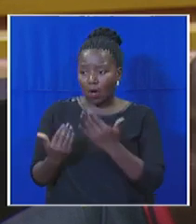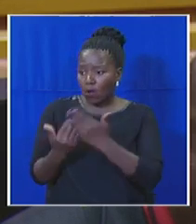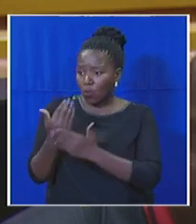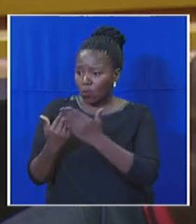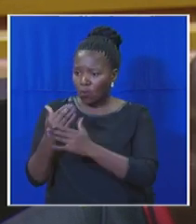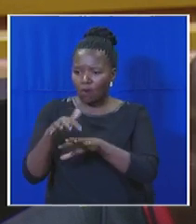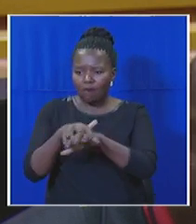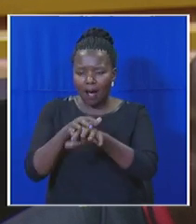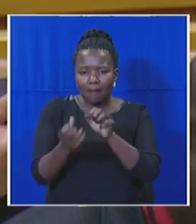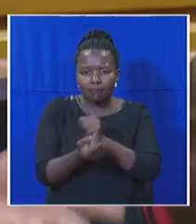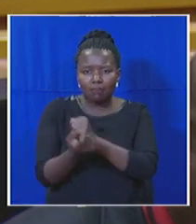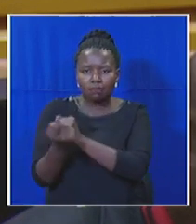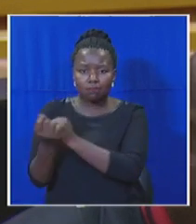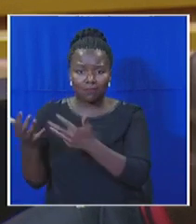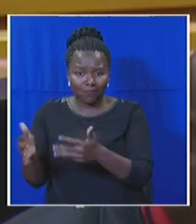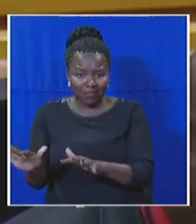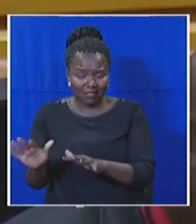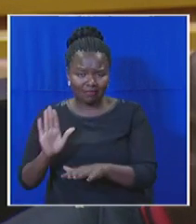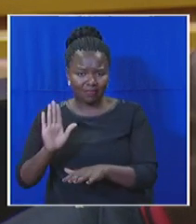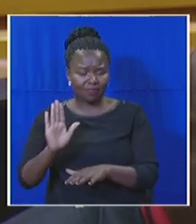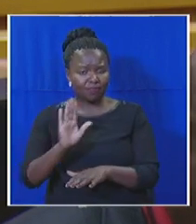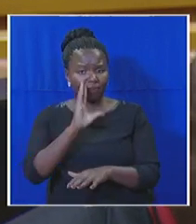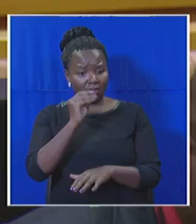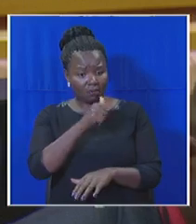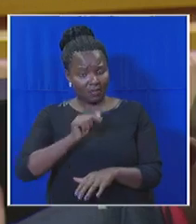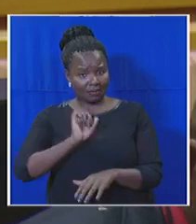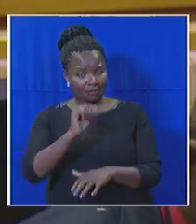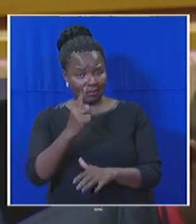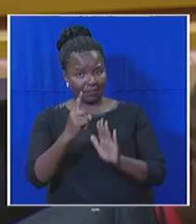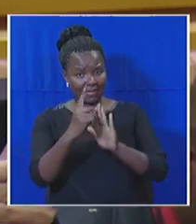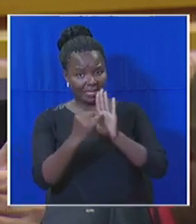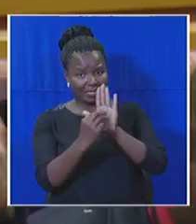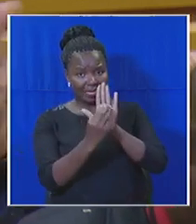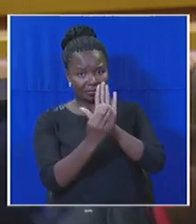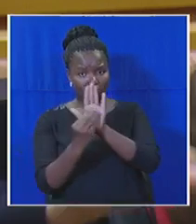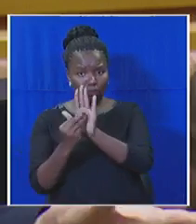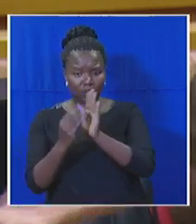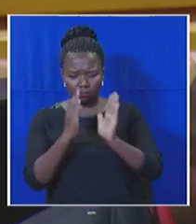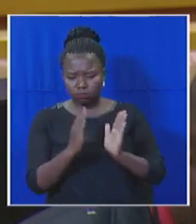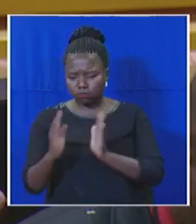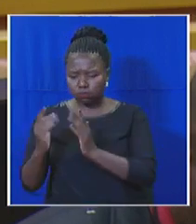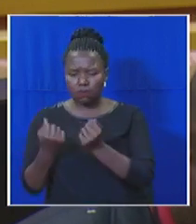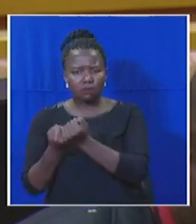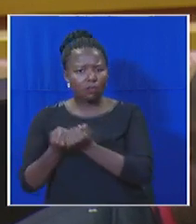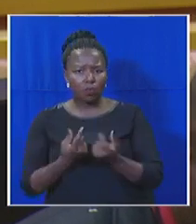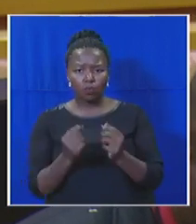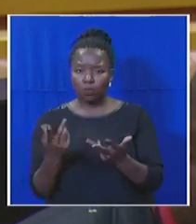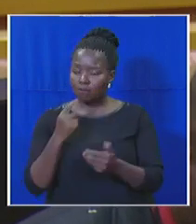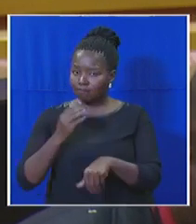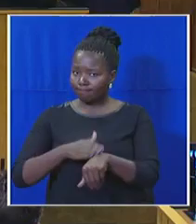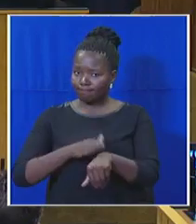first, being in trouble. So I'm asking you, are there time frames to give support within months? Otherwise, the support will be too late. Thank